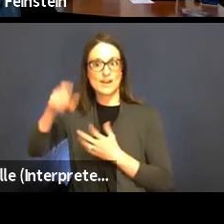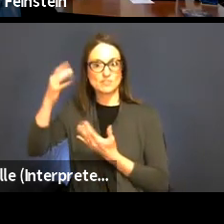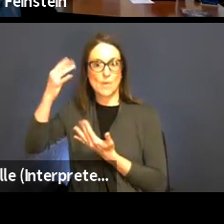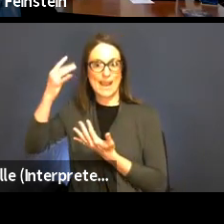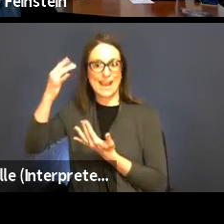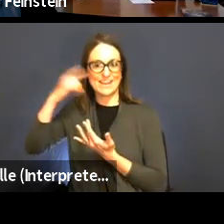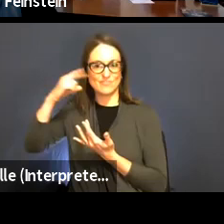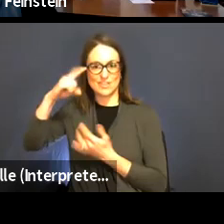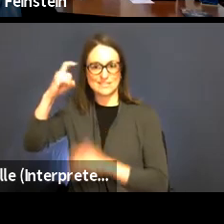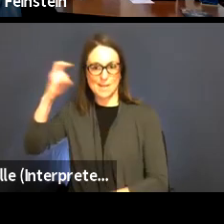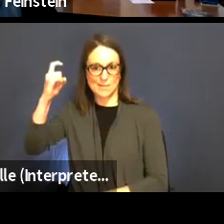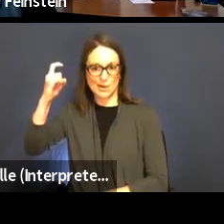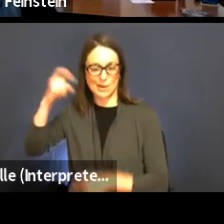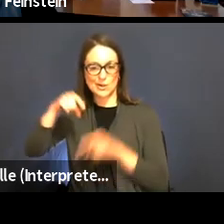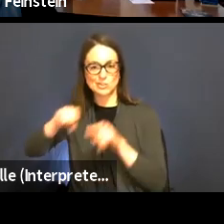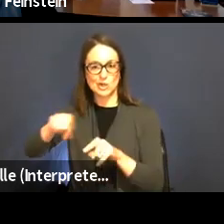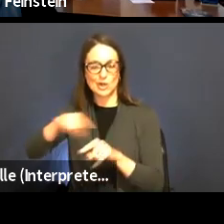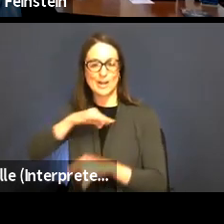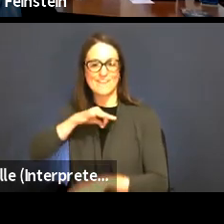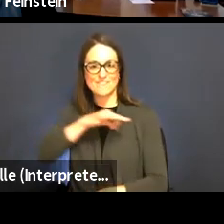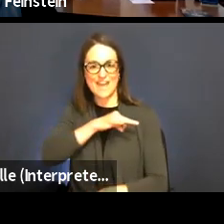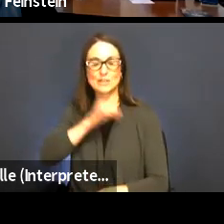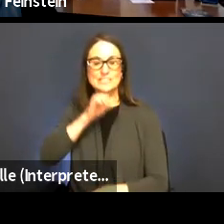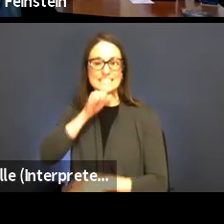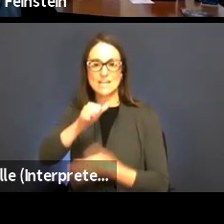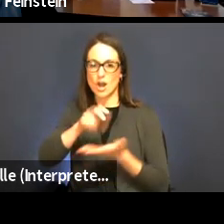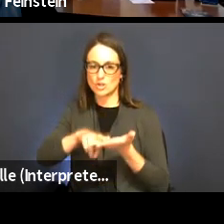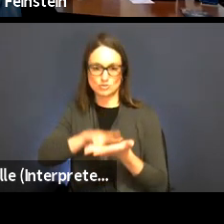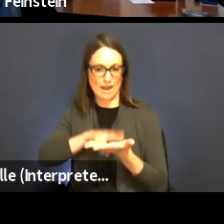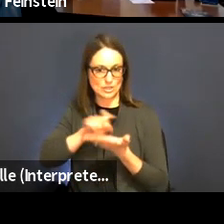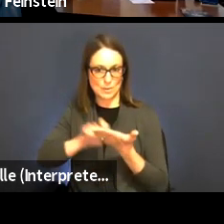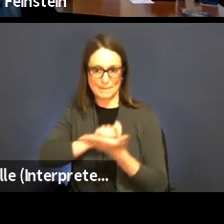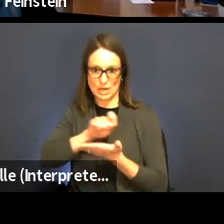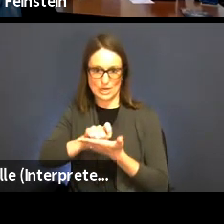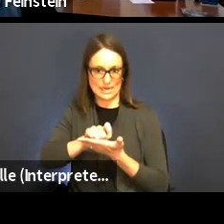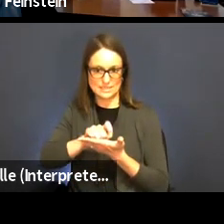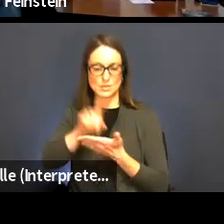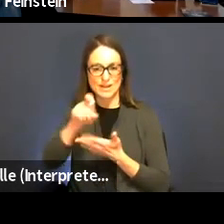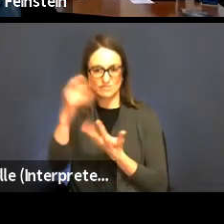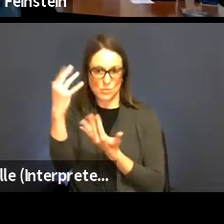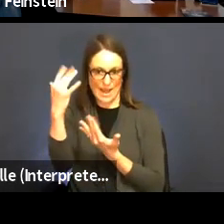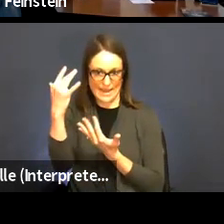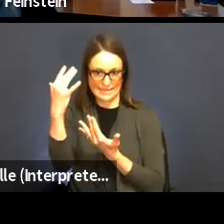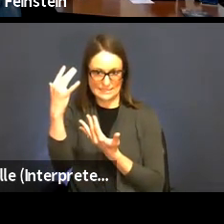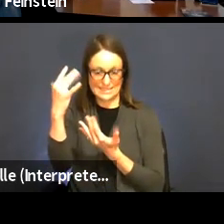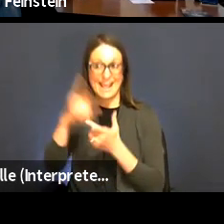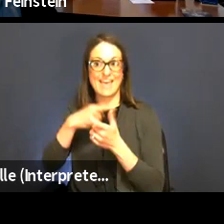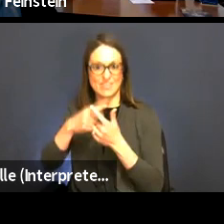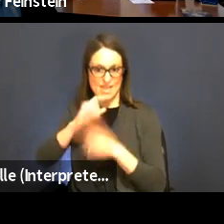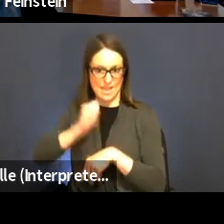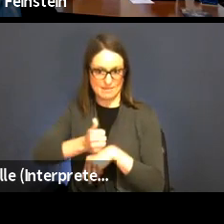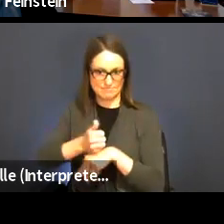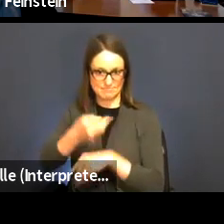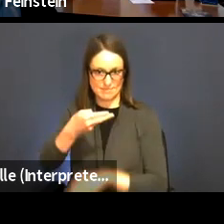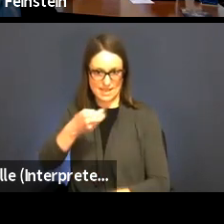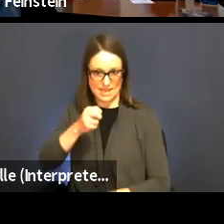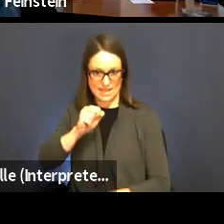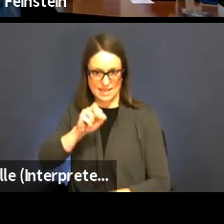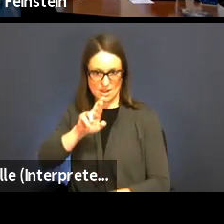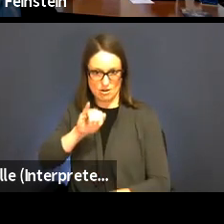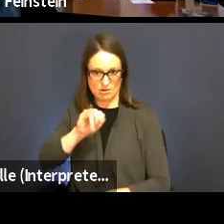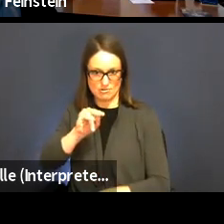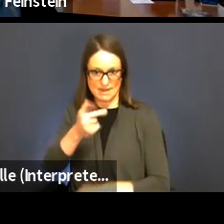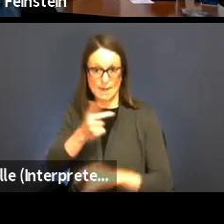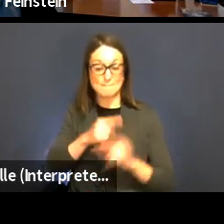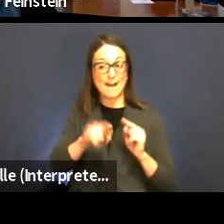during faculty non-contractual periods to actually hold the hearing. Now there's a provision that if we can pull together